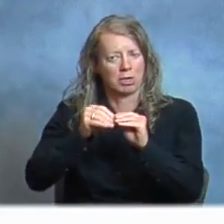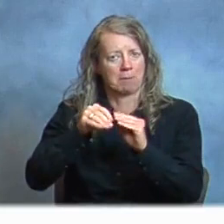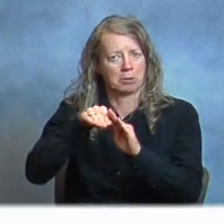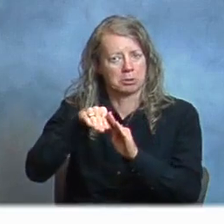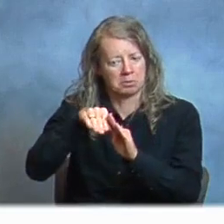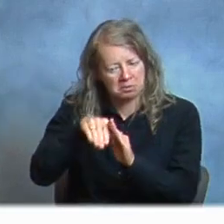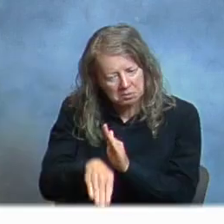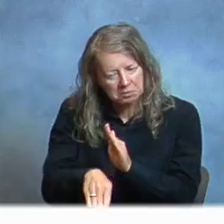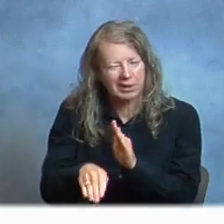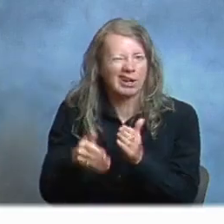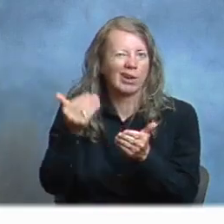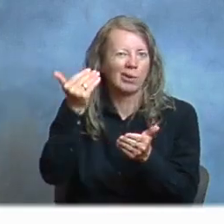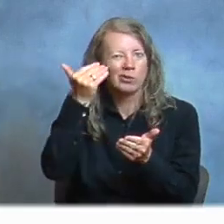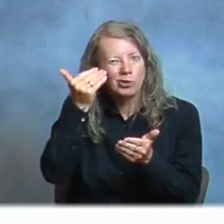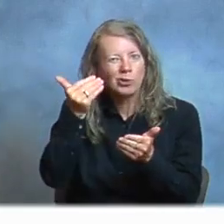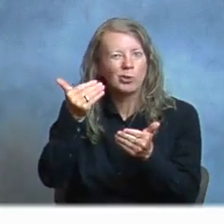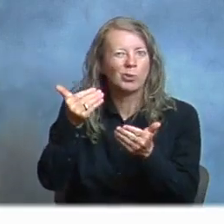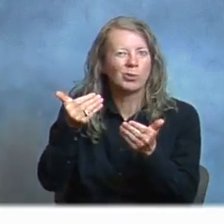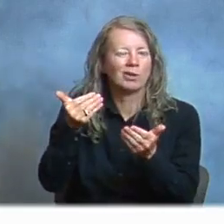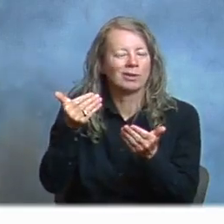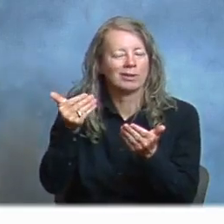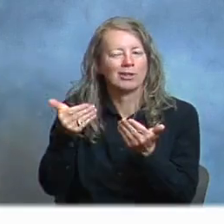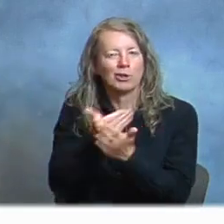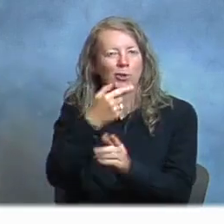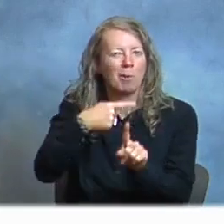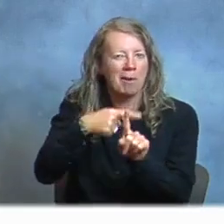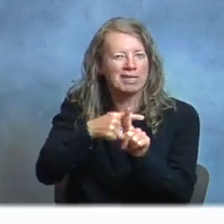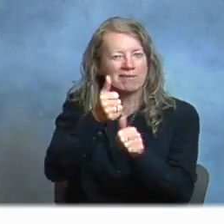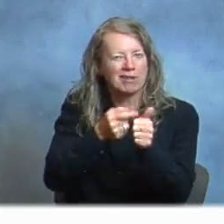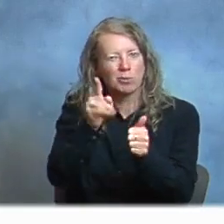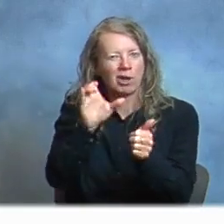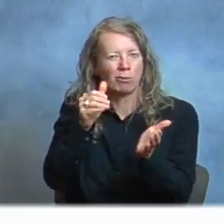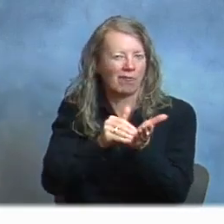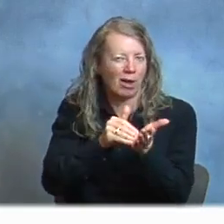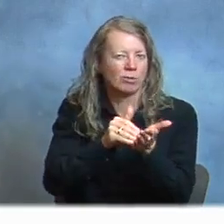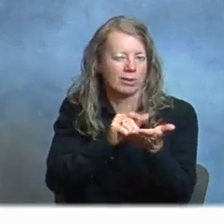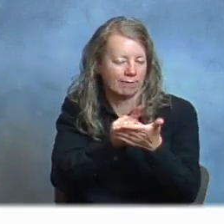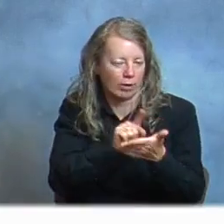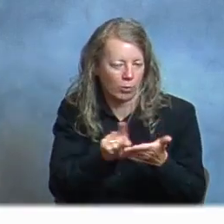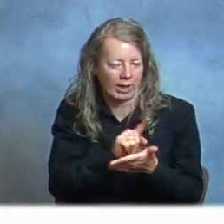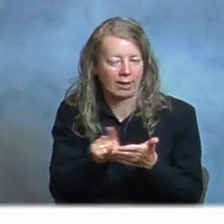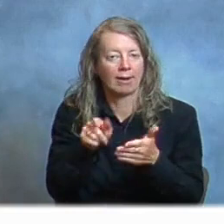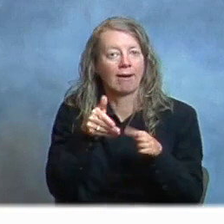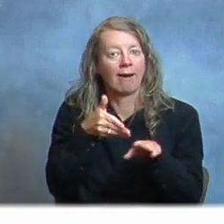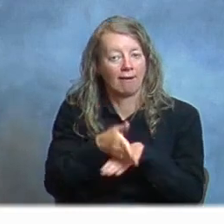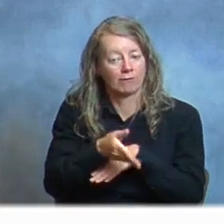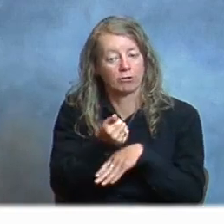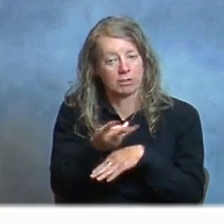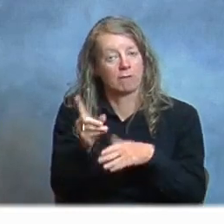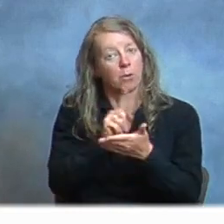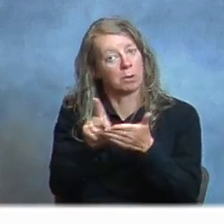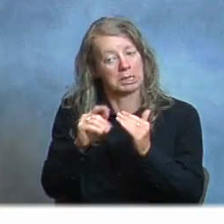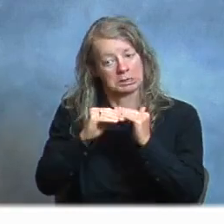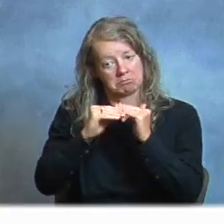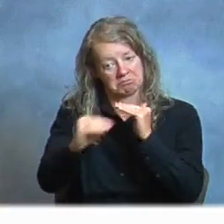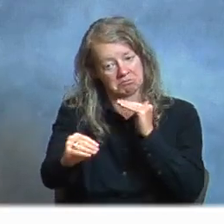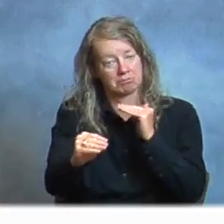per 100,000 per week after several weeks of a plateau, and we indeed did